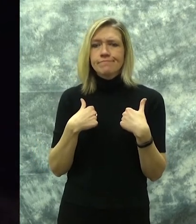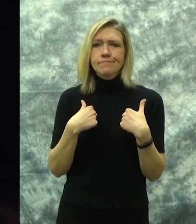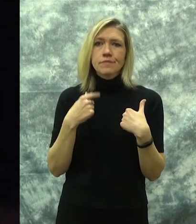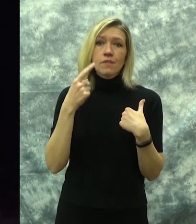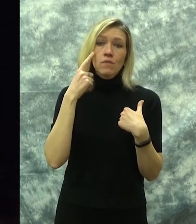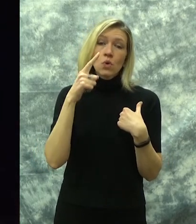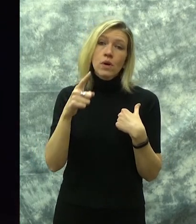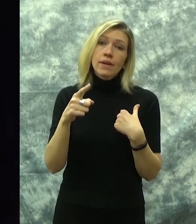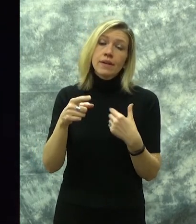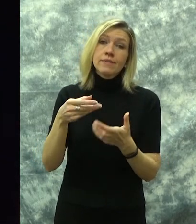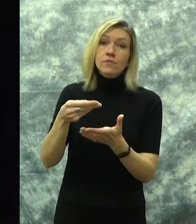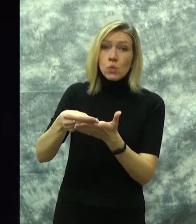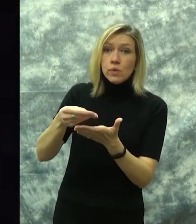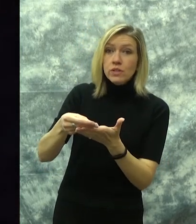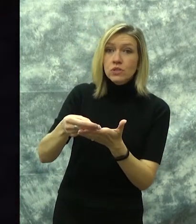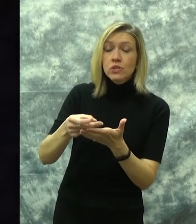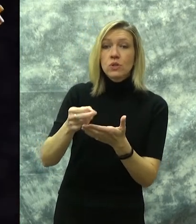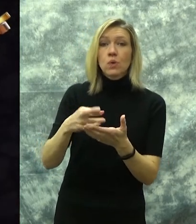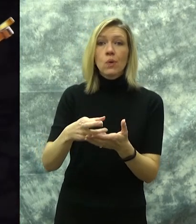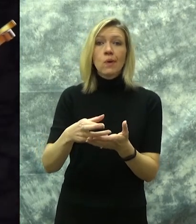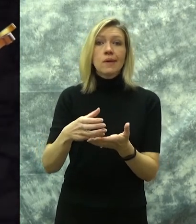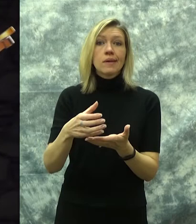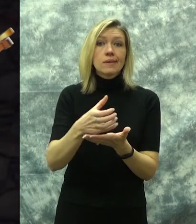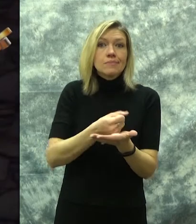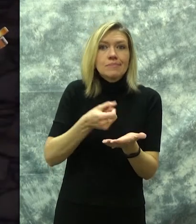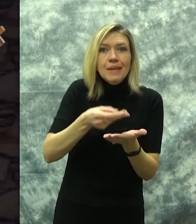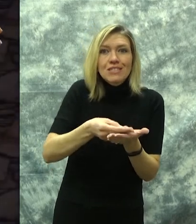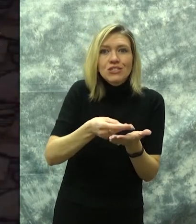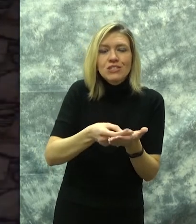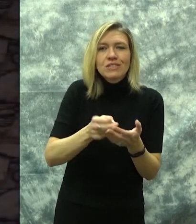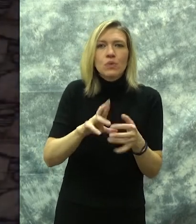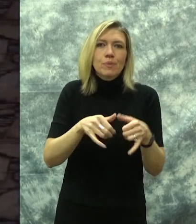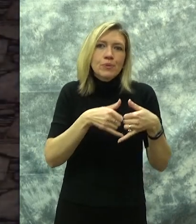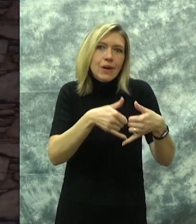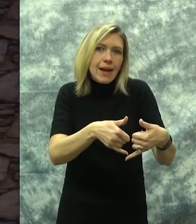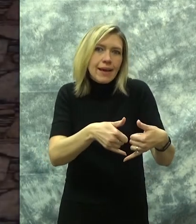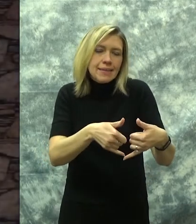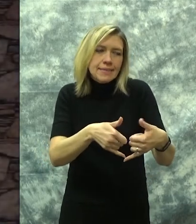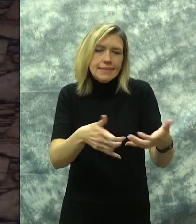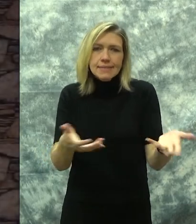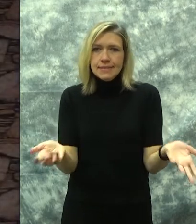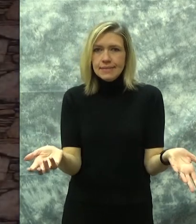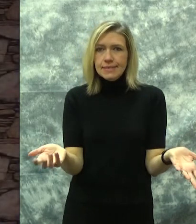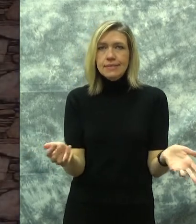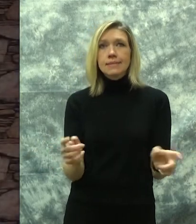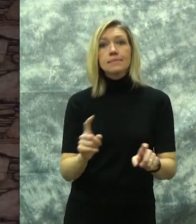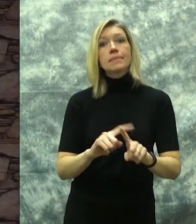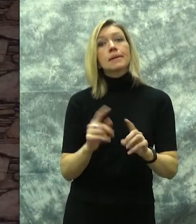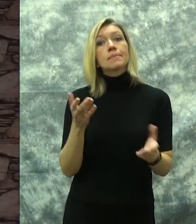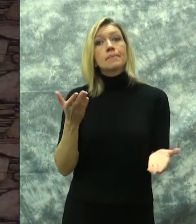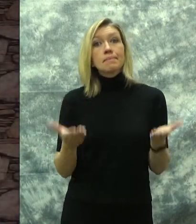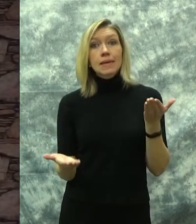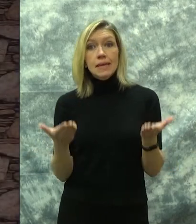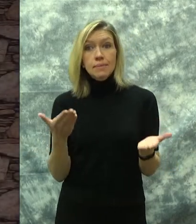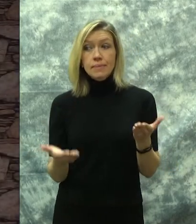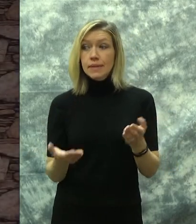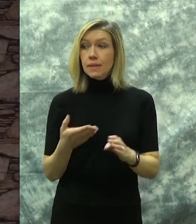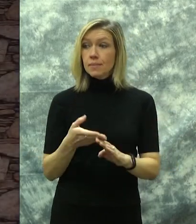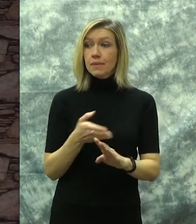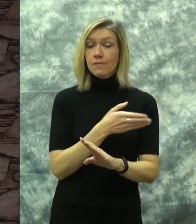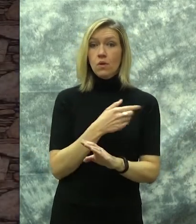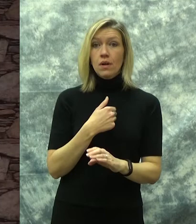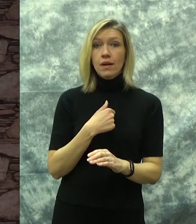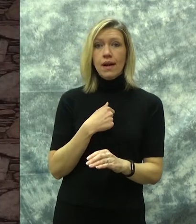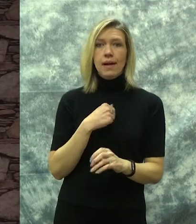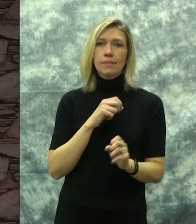or a pension or a prize. Oh, but maybe before I return to